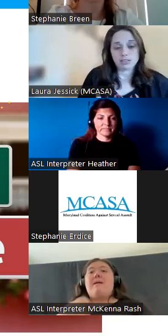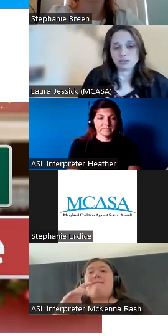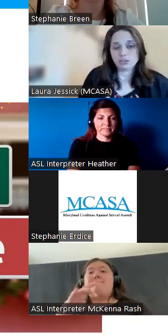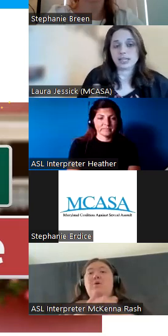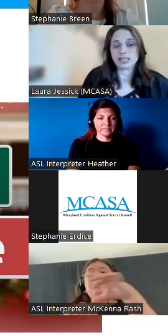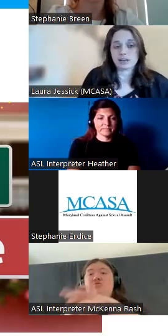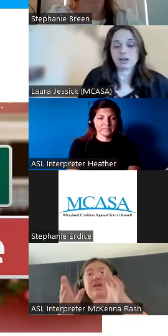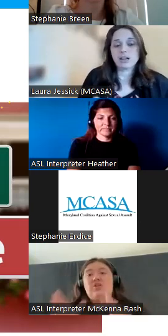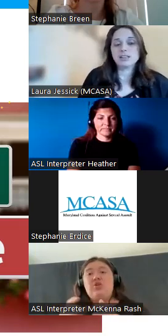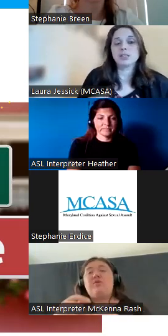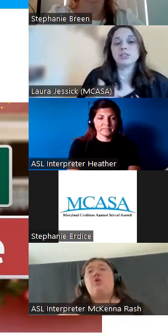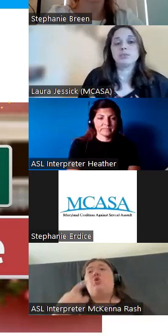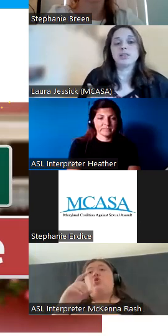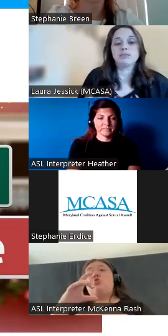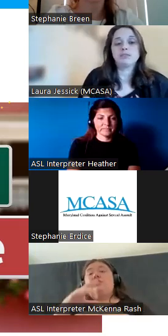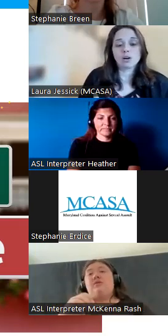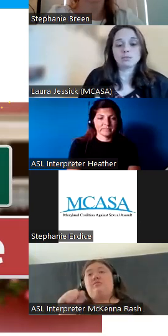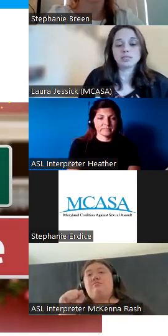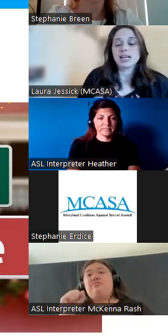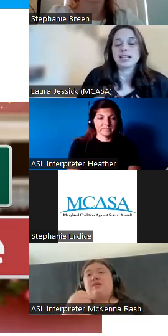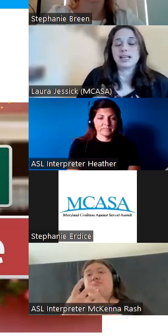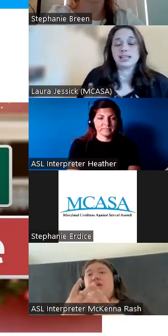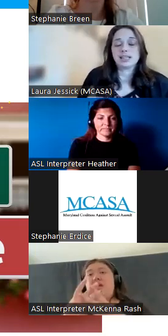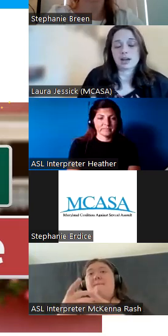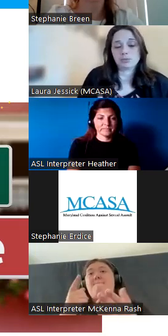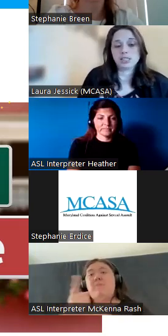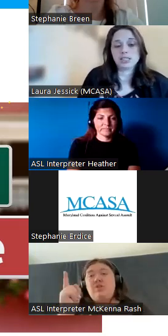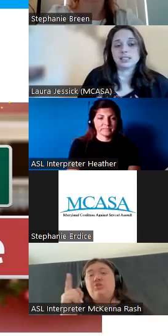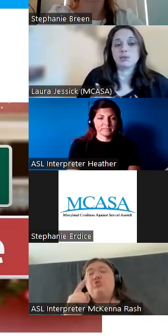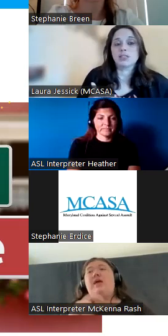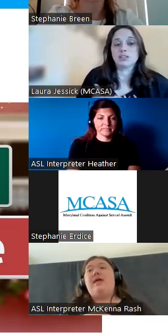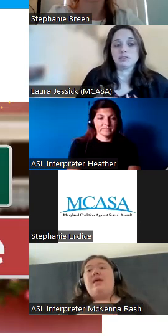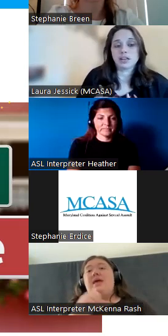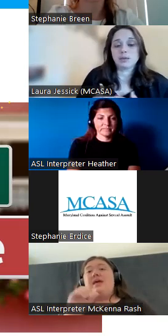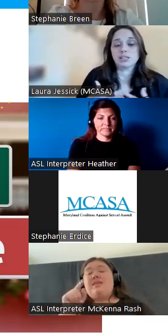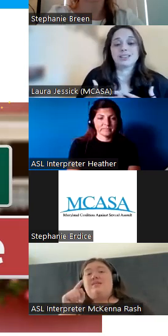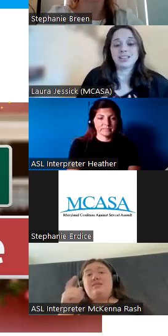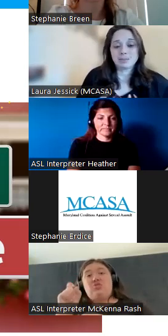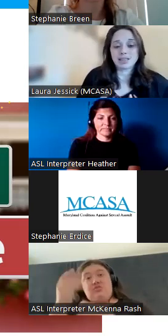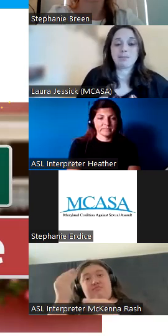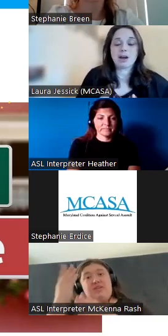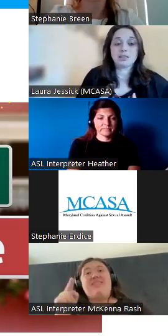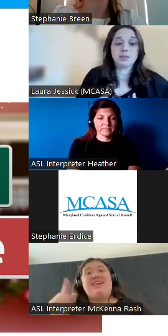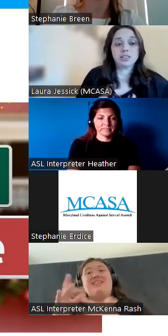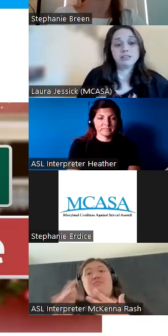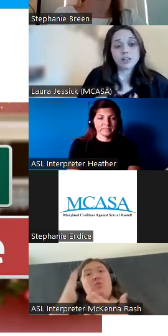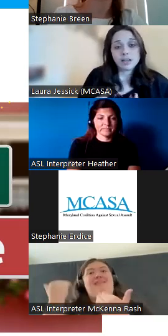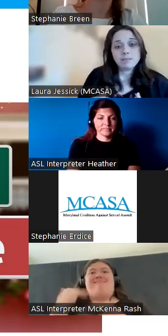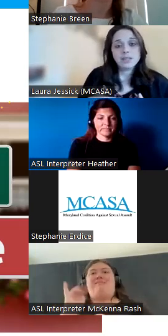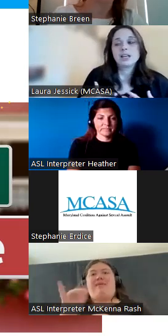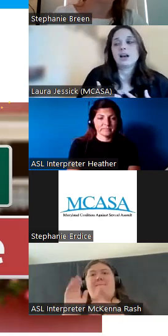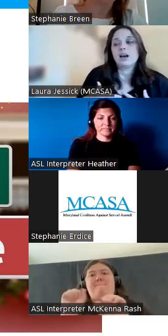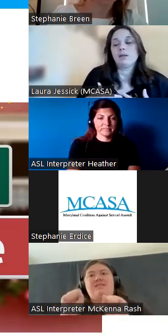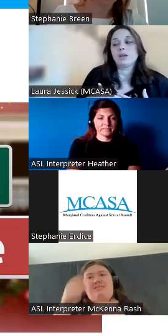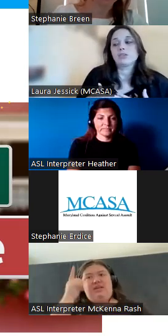criminal prosecution, etc., somebody should be informed that this option is going to very much limit that possibility for